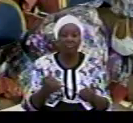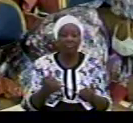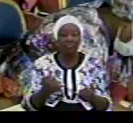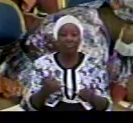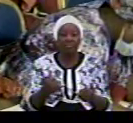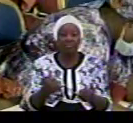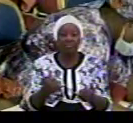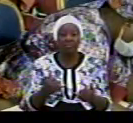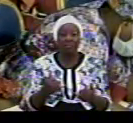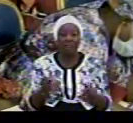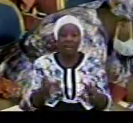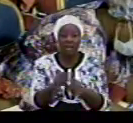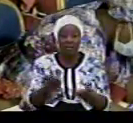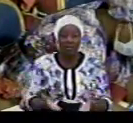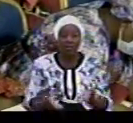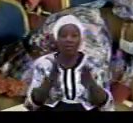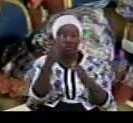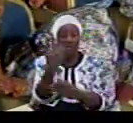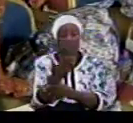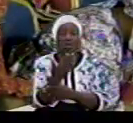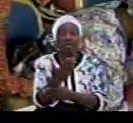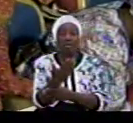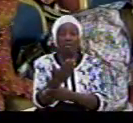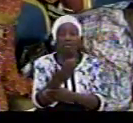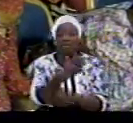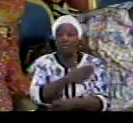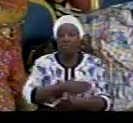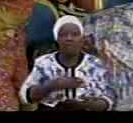As you are raising up your hand, please stand